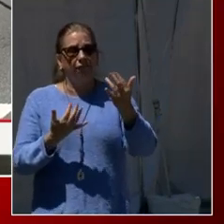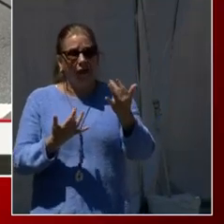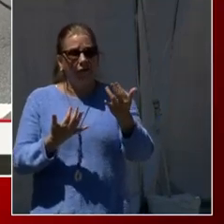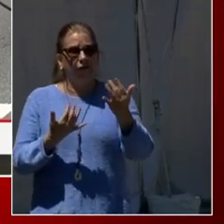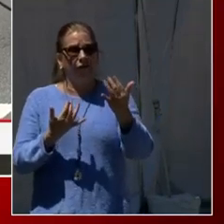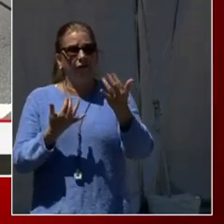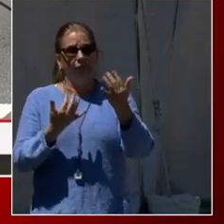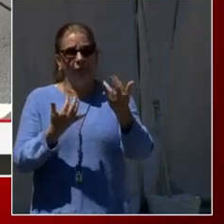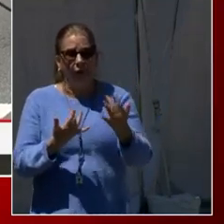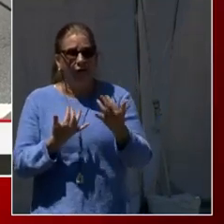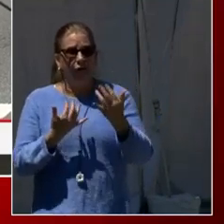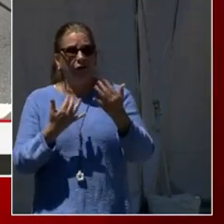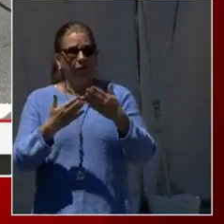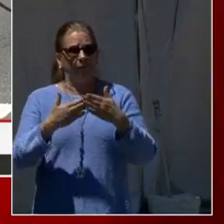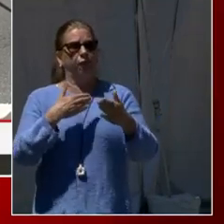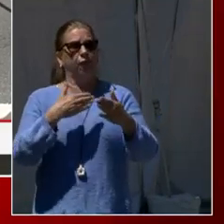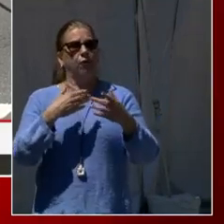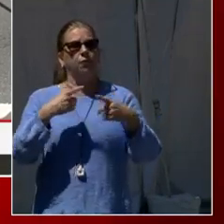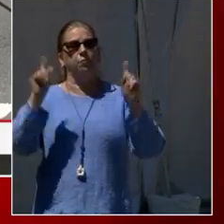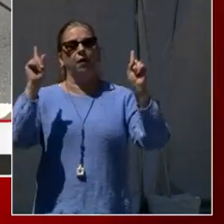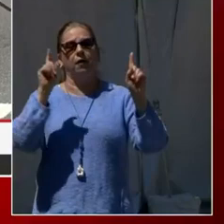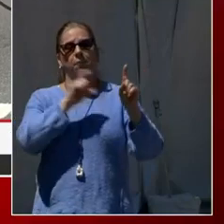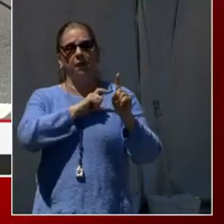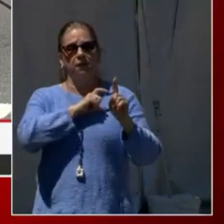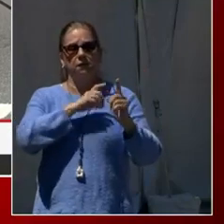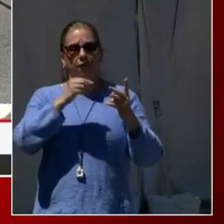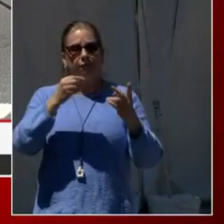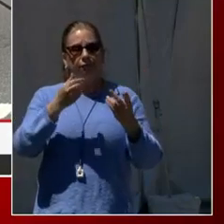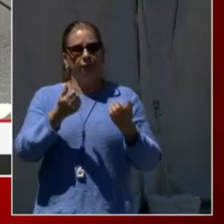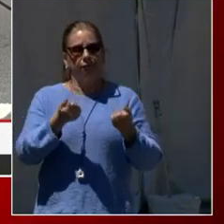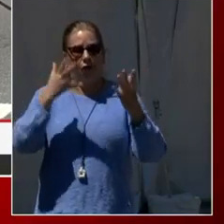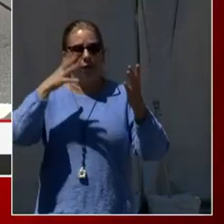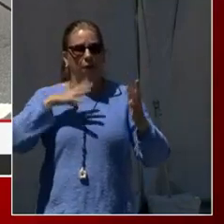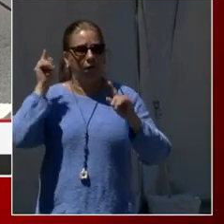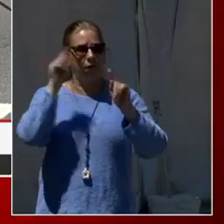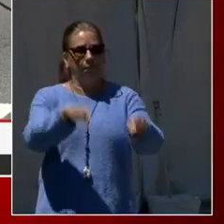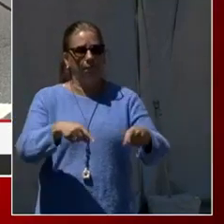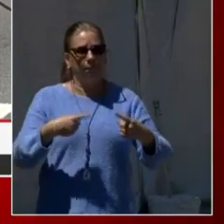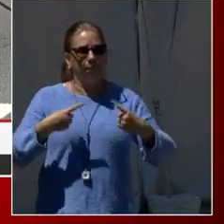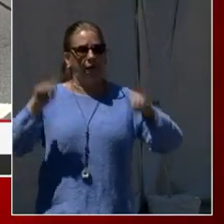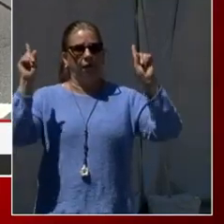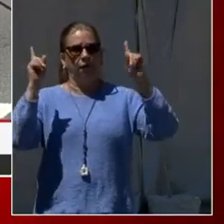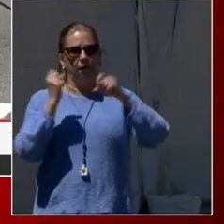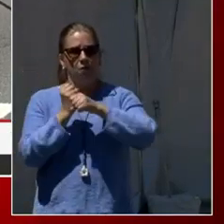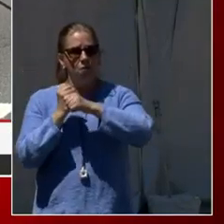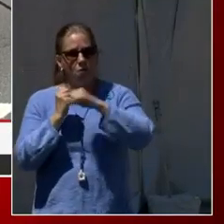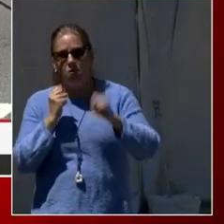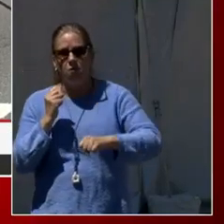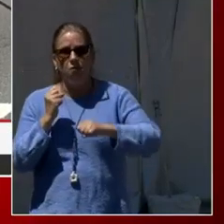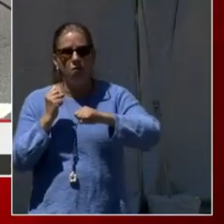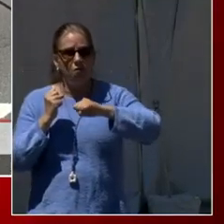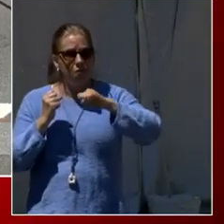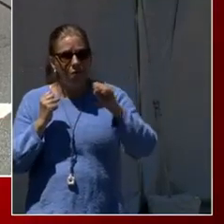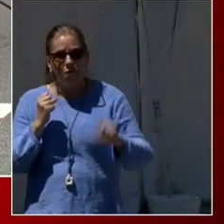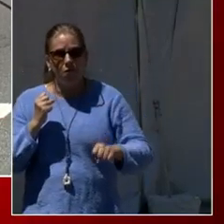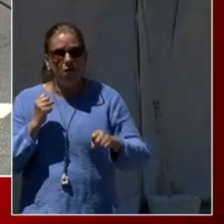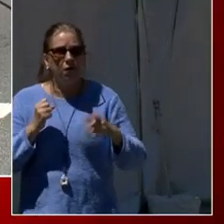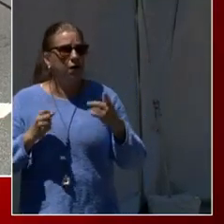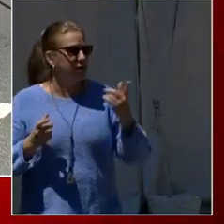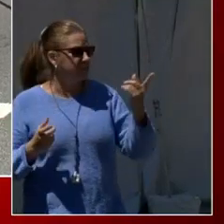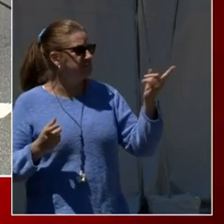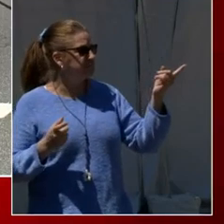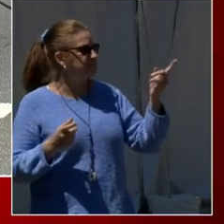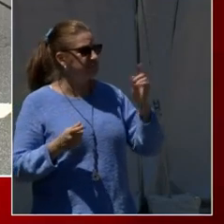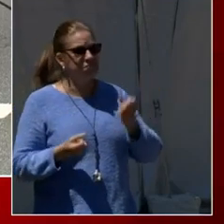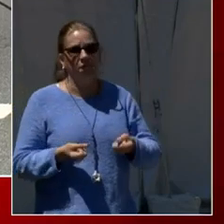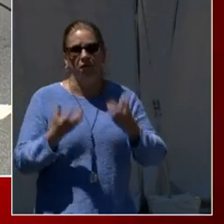Chief Dean, our Gregory Dean, who is the Chief of DC Fire and EMS, has joined us. And I want to, before